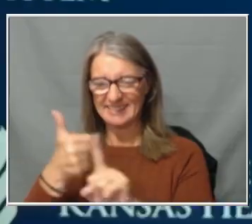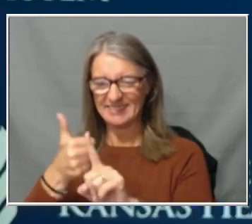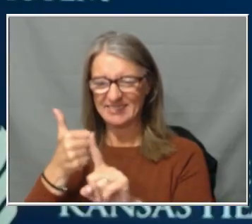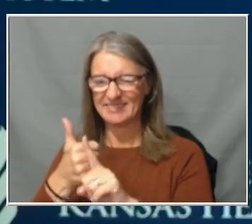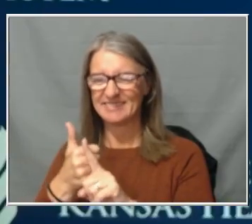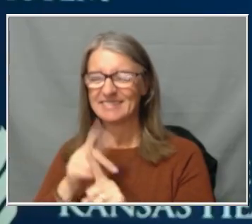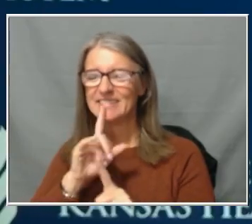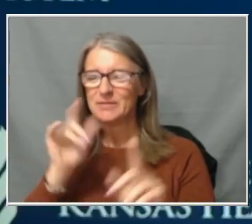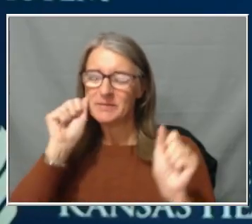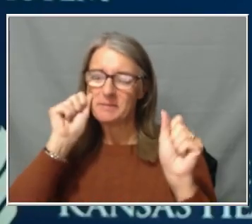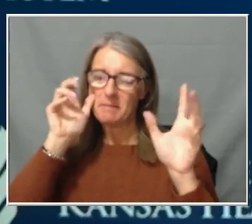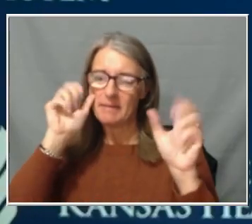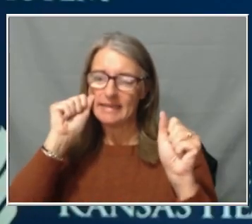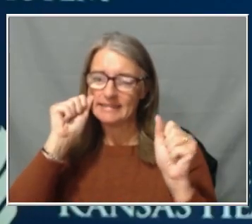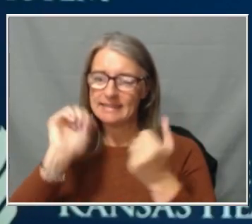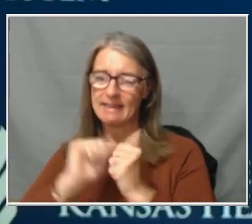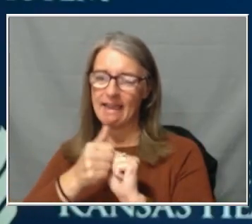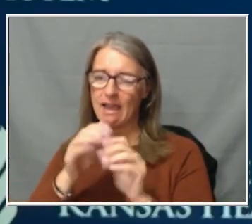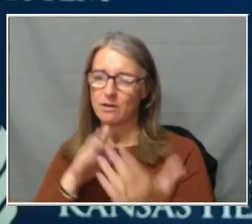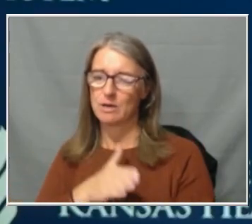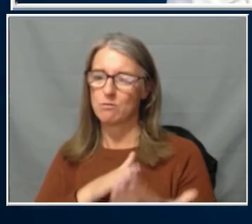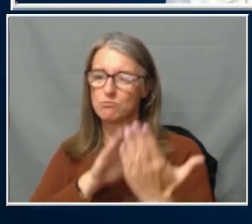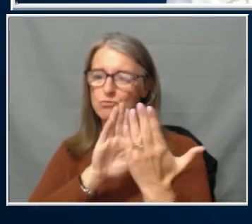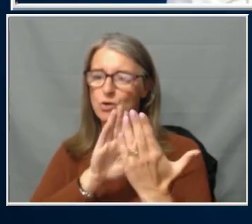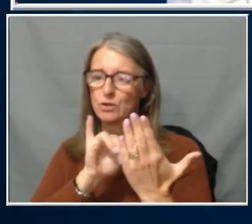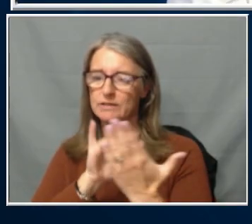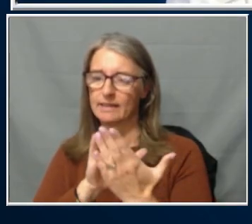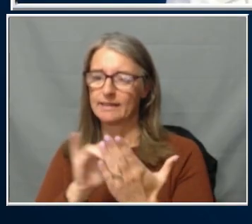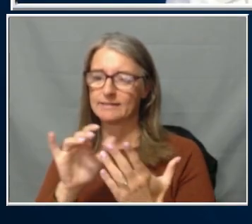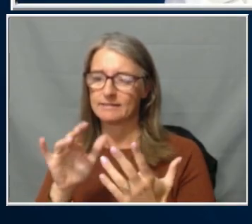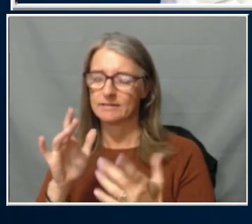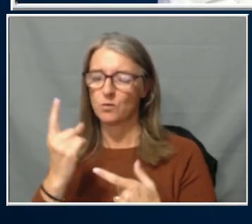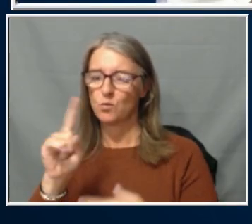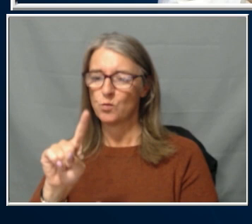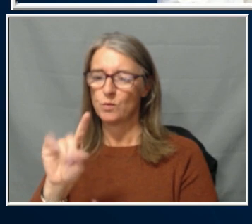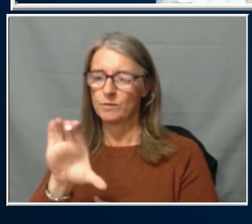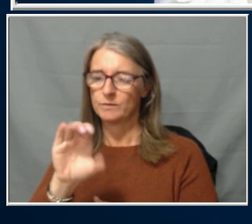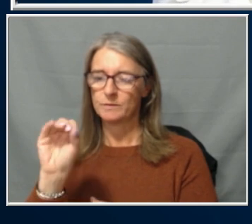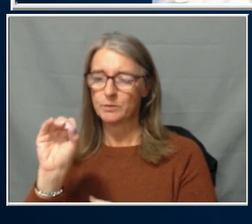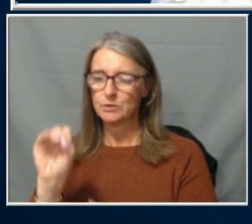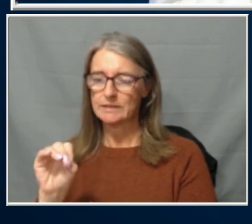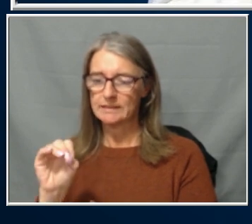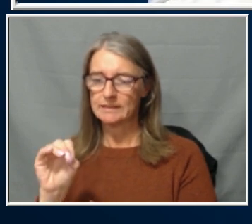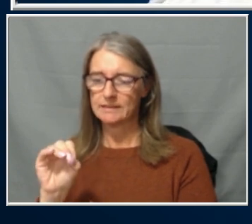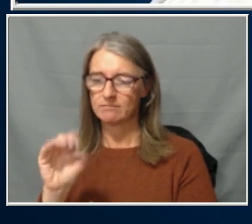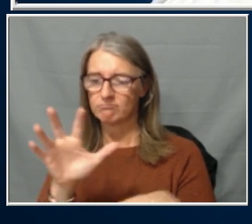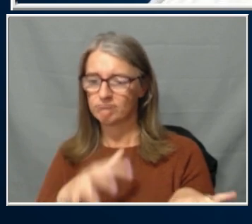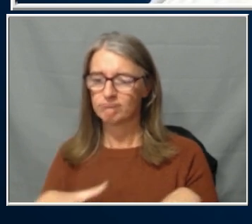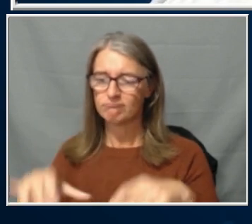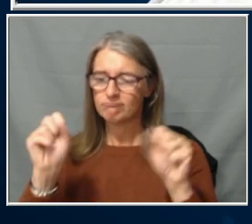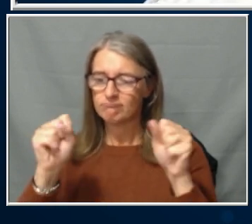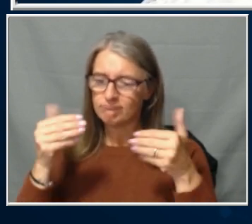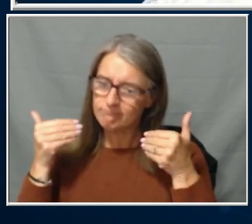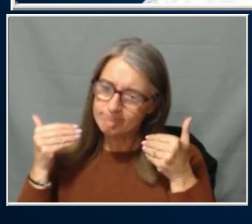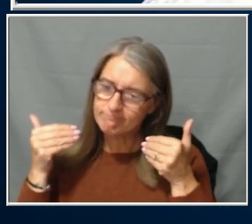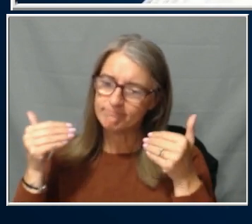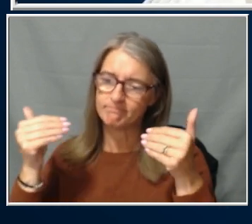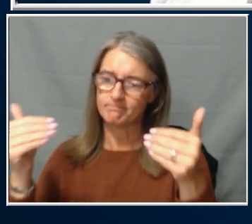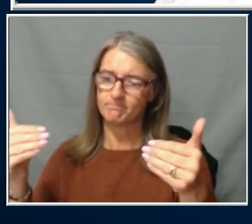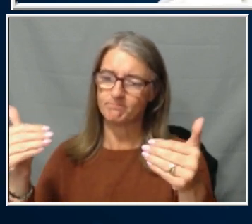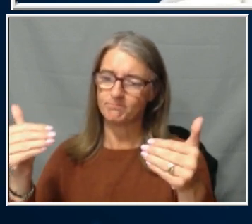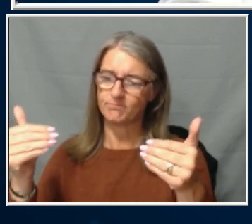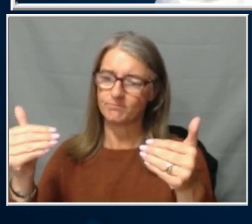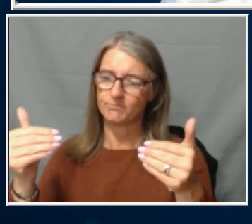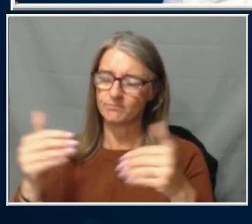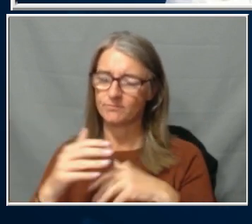was amazing in the way that he approached it, and just 100% took it on from day one and kind of